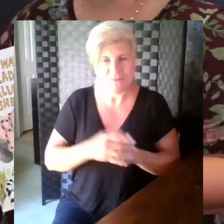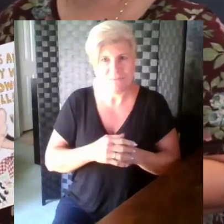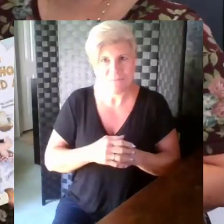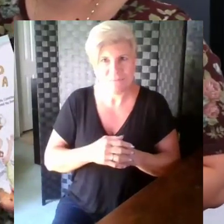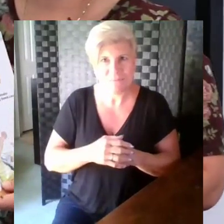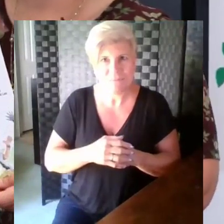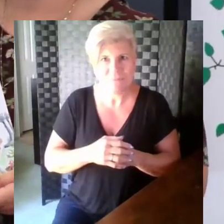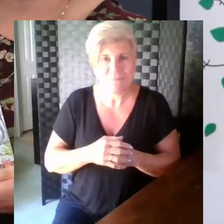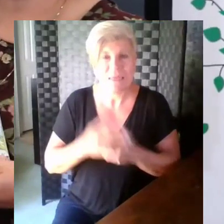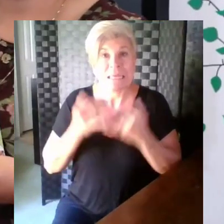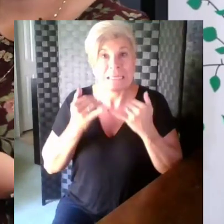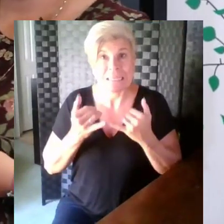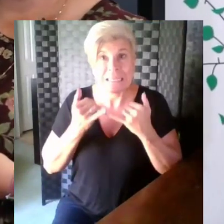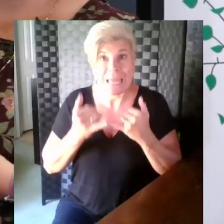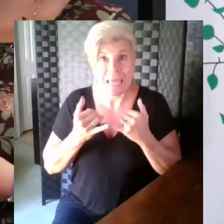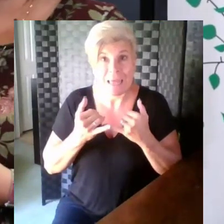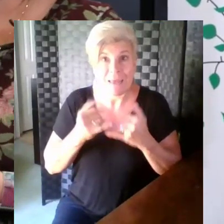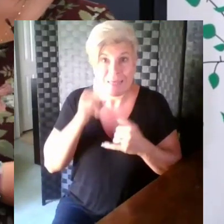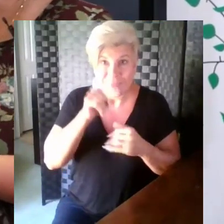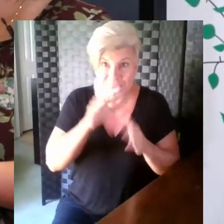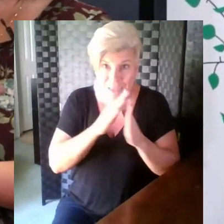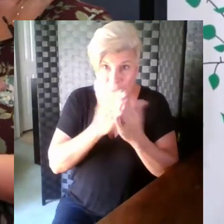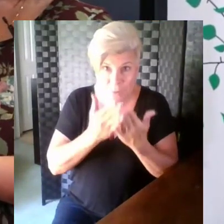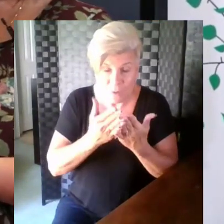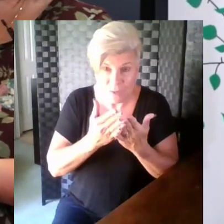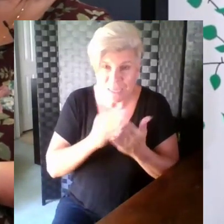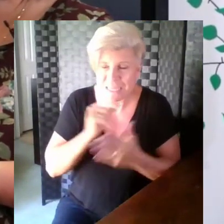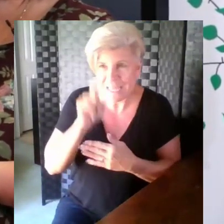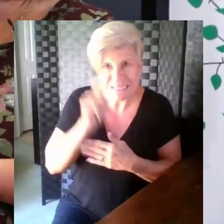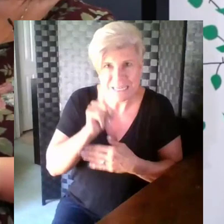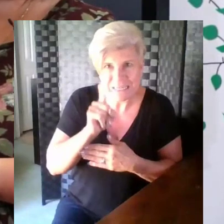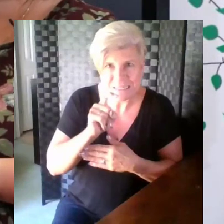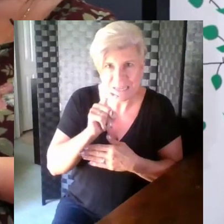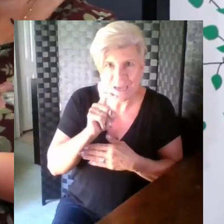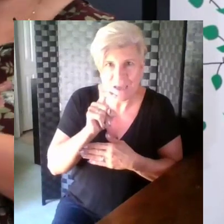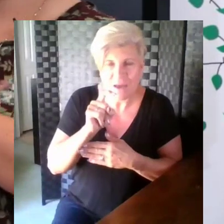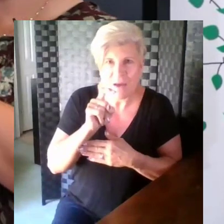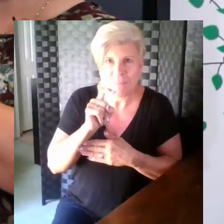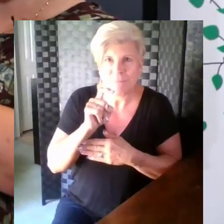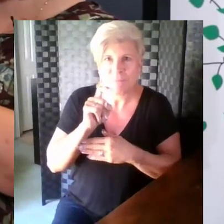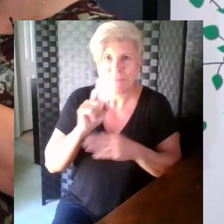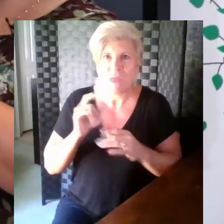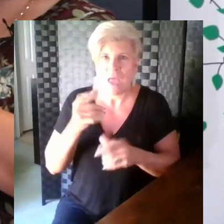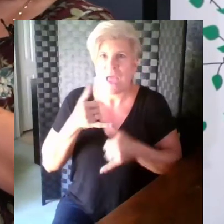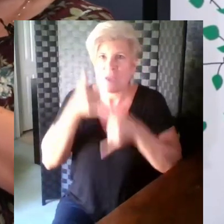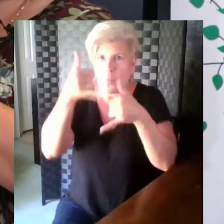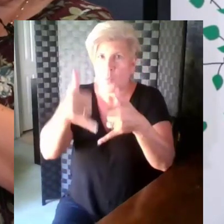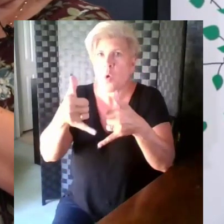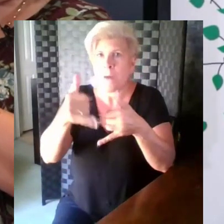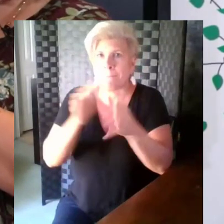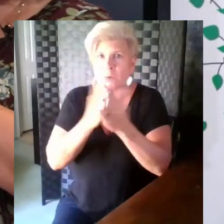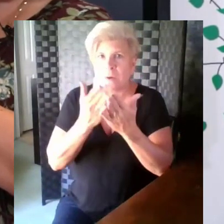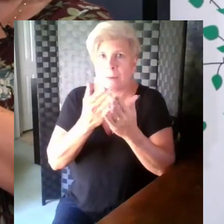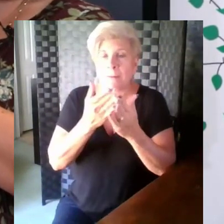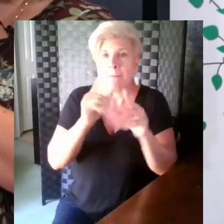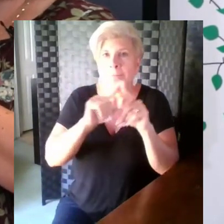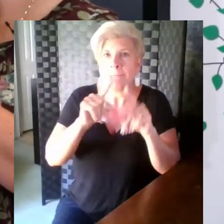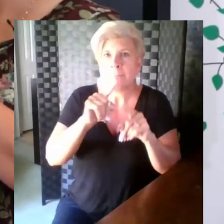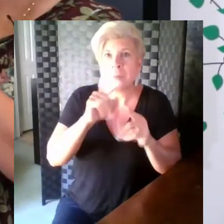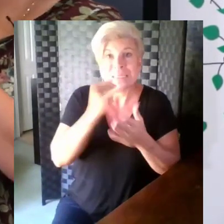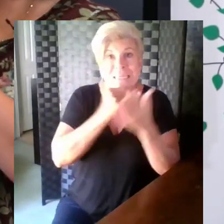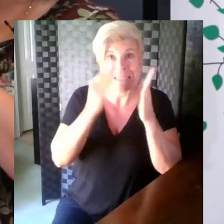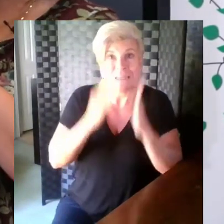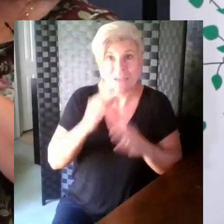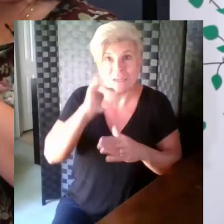feel? Now, this book is not necessarily an award-winning book, but Jared Lee, the